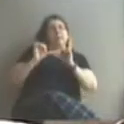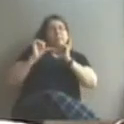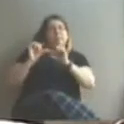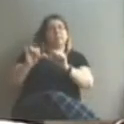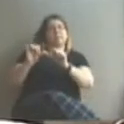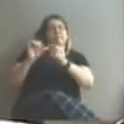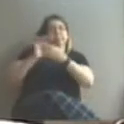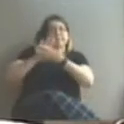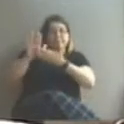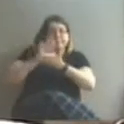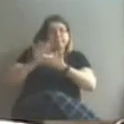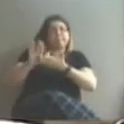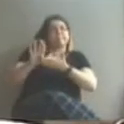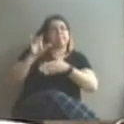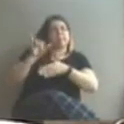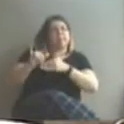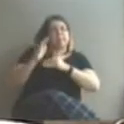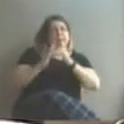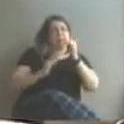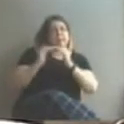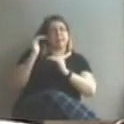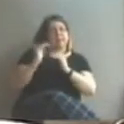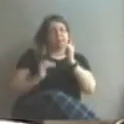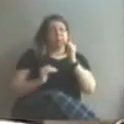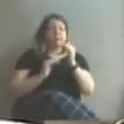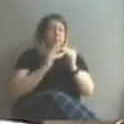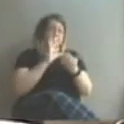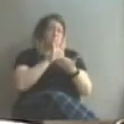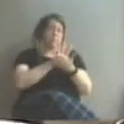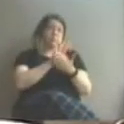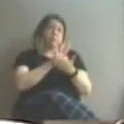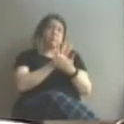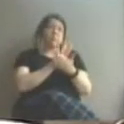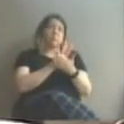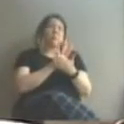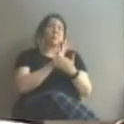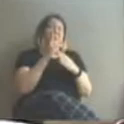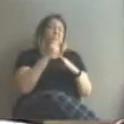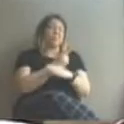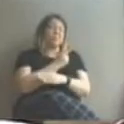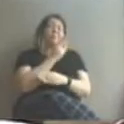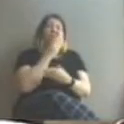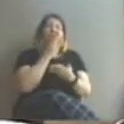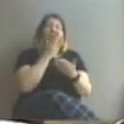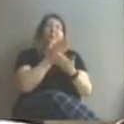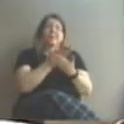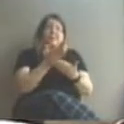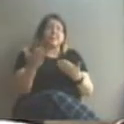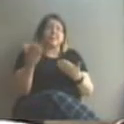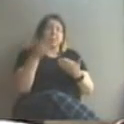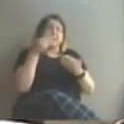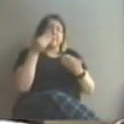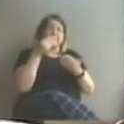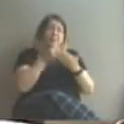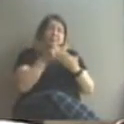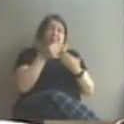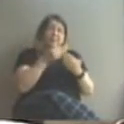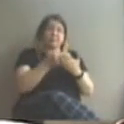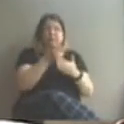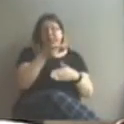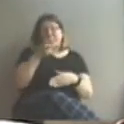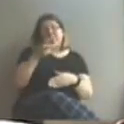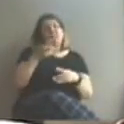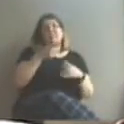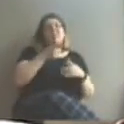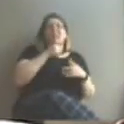that building. When the school takes their supply funds and diverts those away from toilet paper